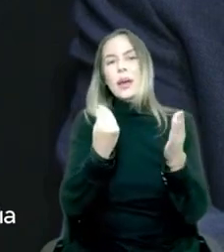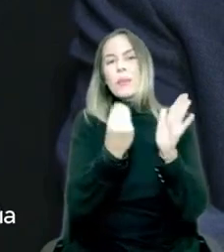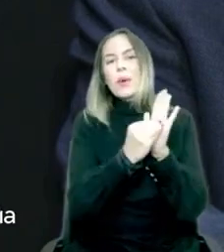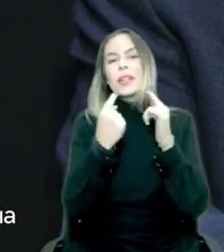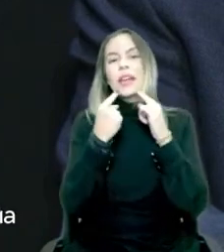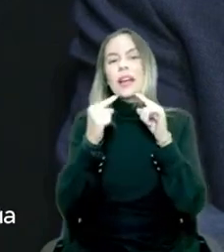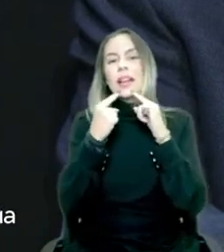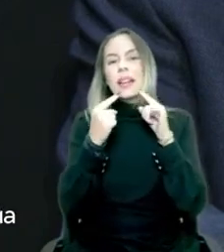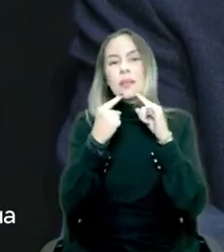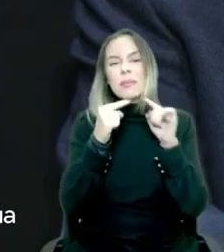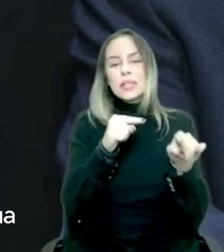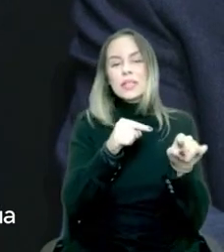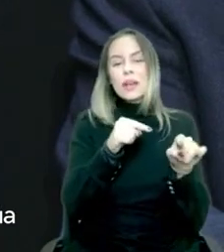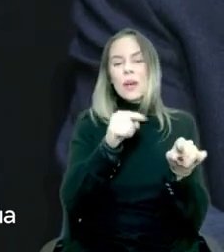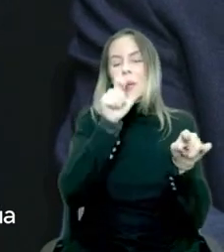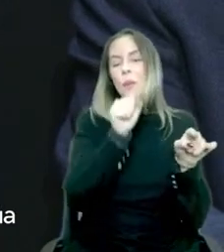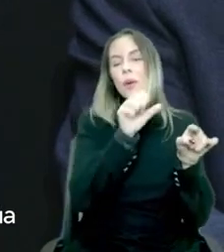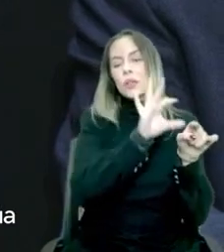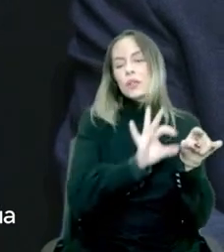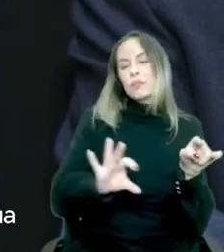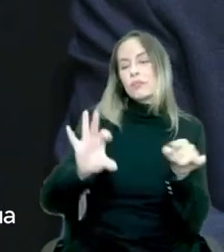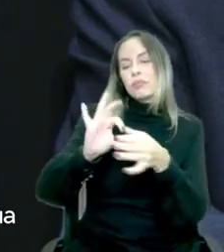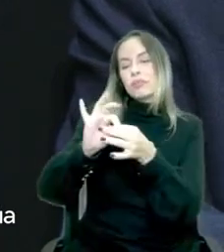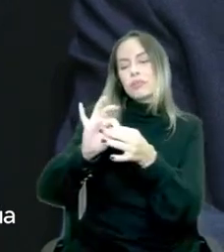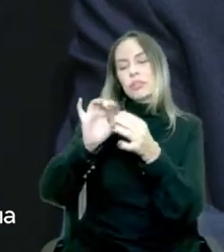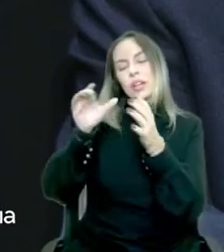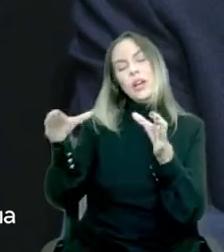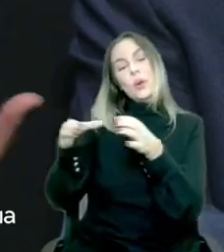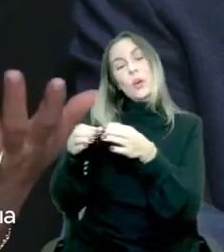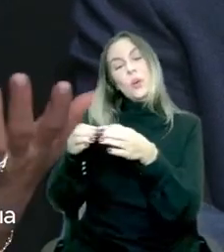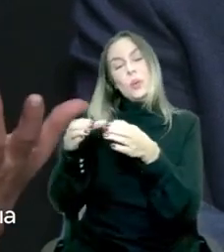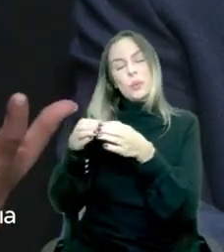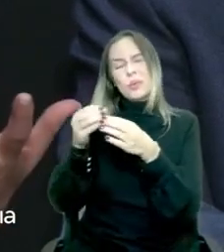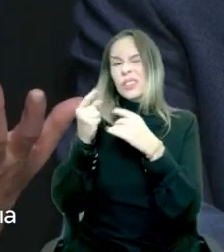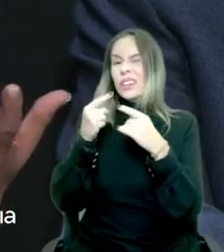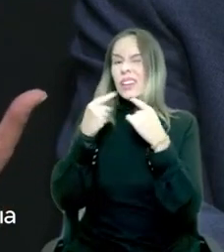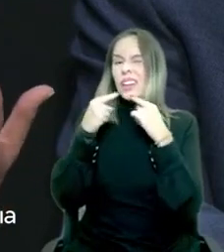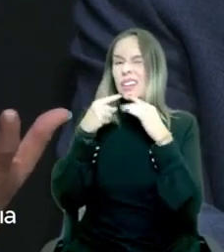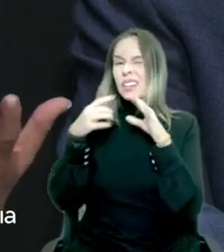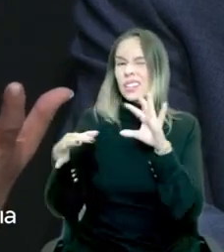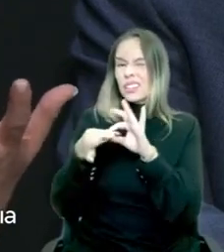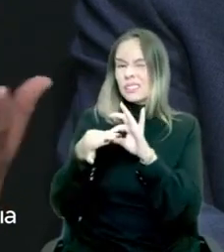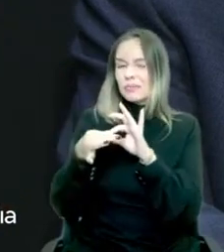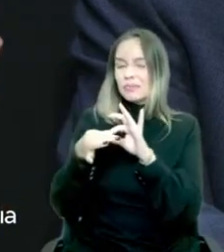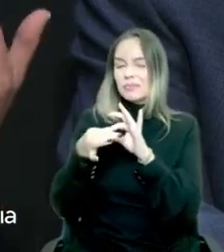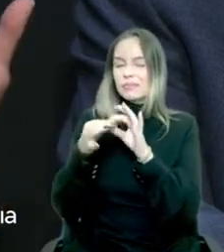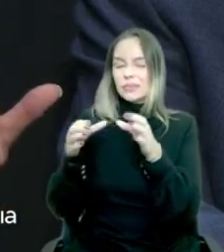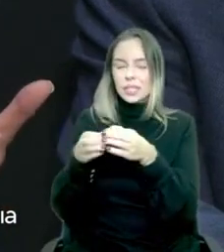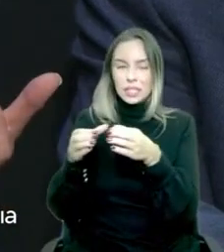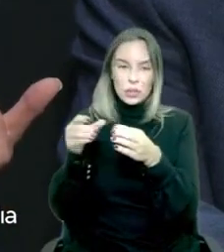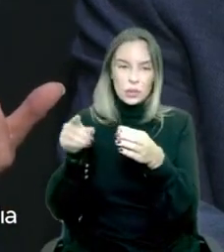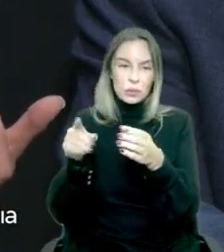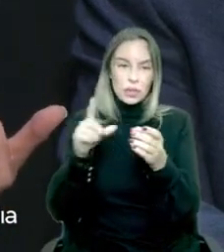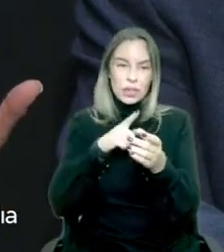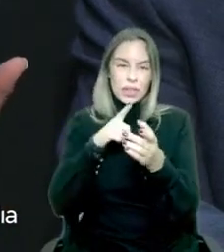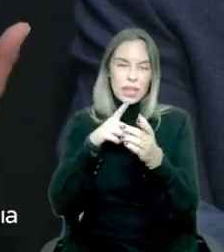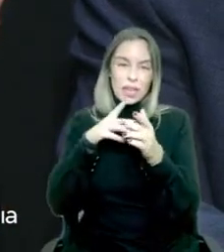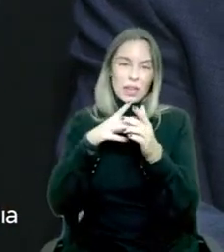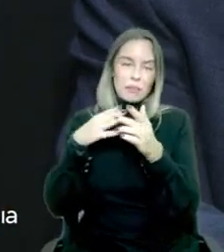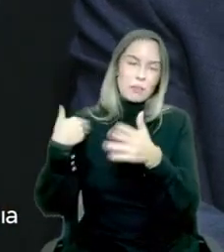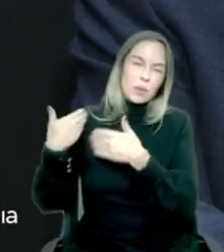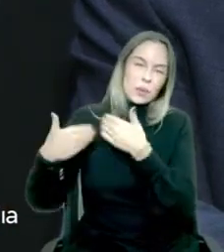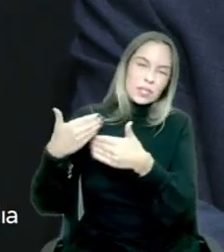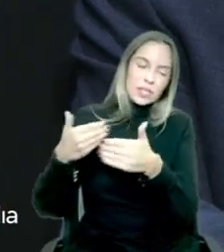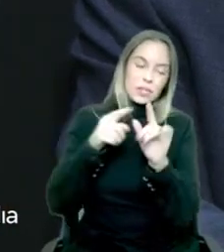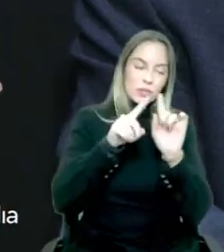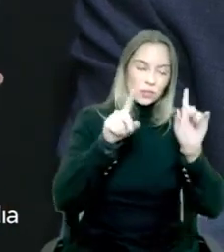So what we did was we looked at that entire end-to-end process, both from an employee perspective as